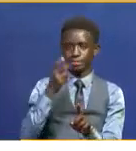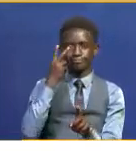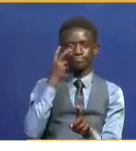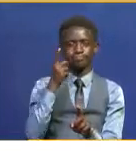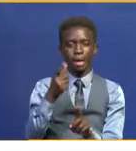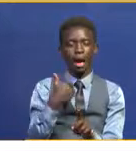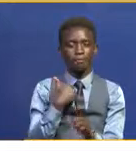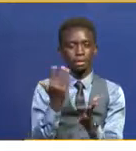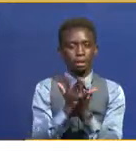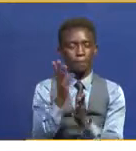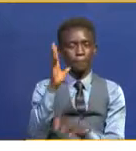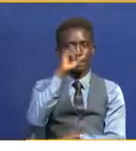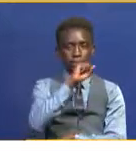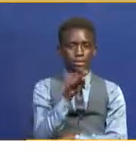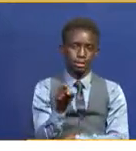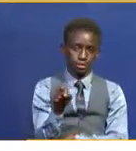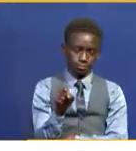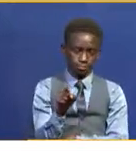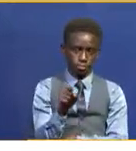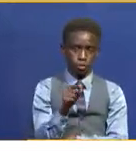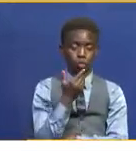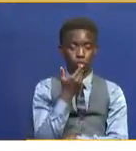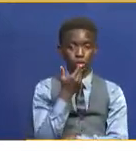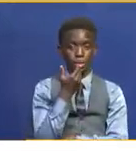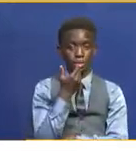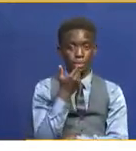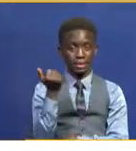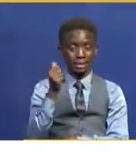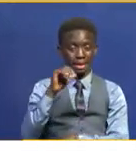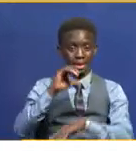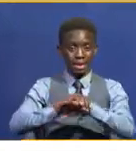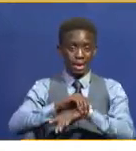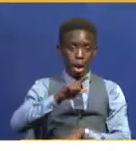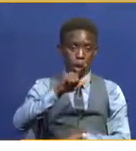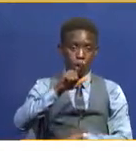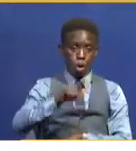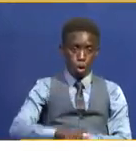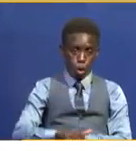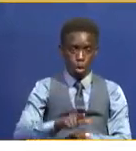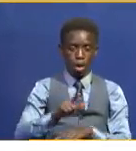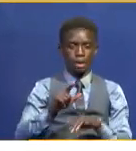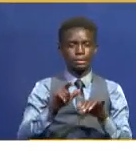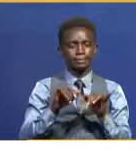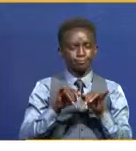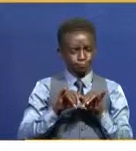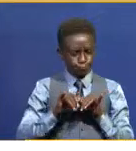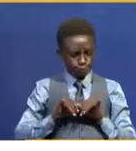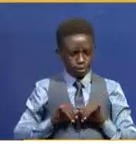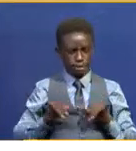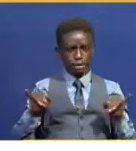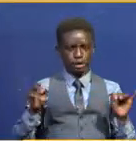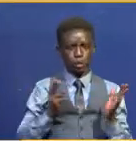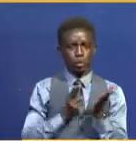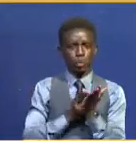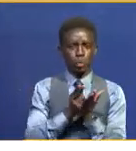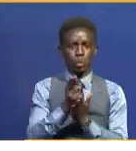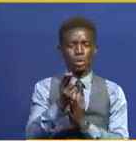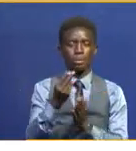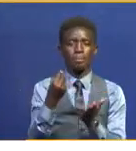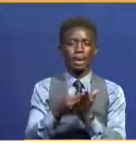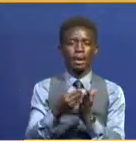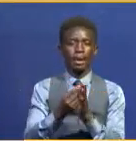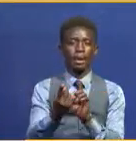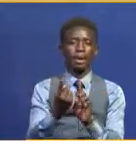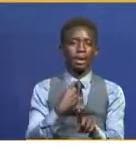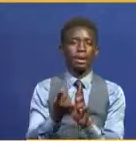There's something amiss there. You'd rather get a lower, although decent return, consistently over time